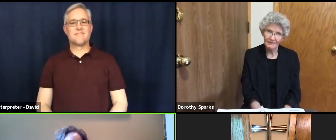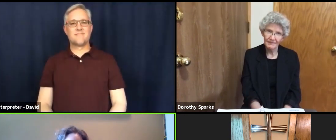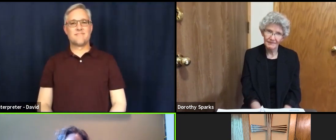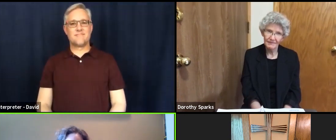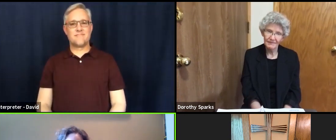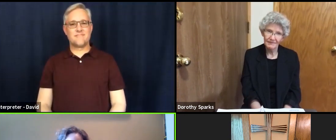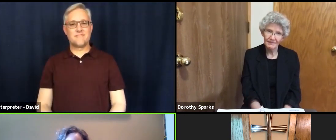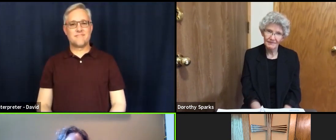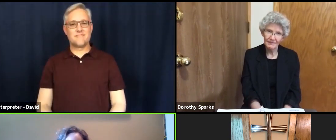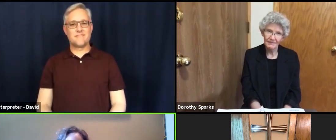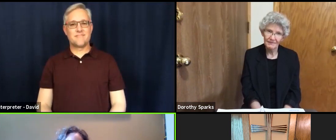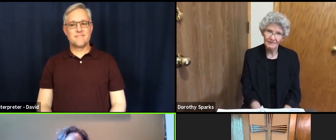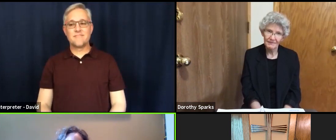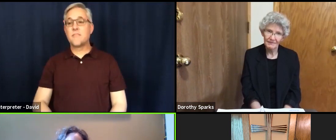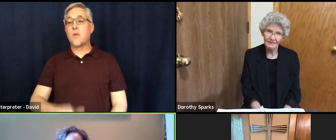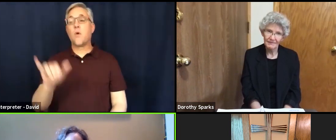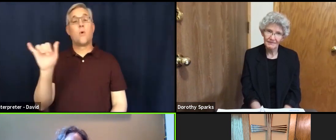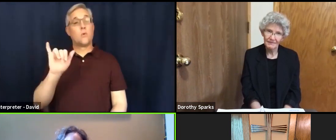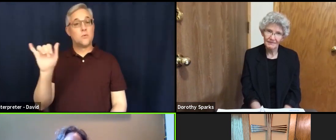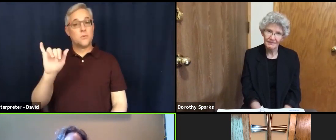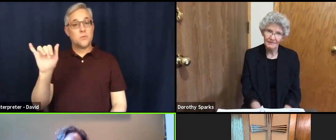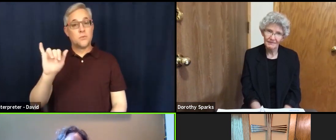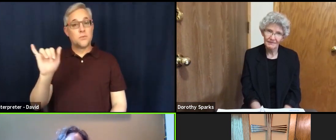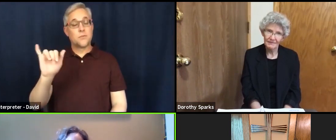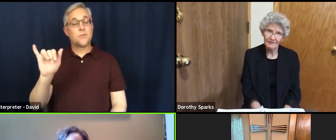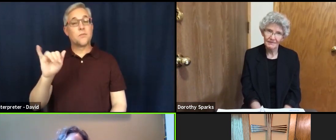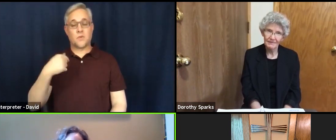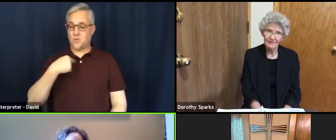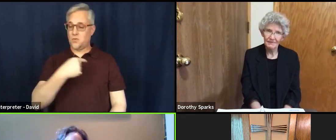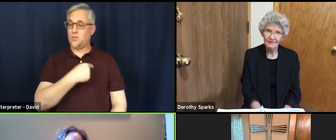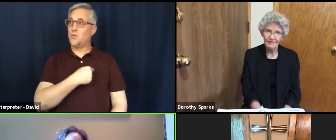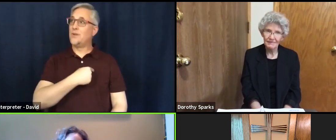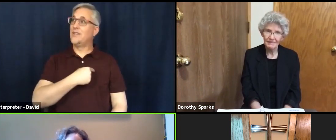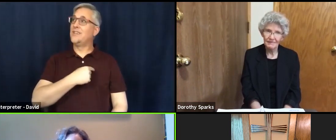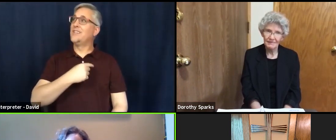And we also use this light